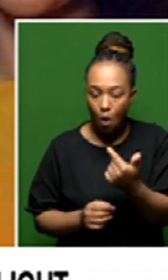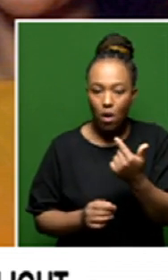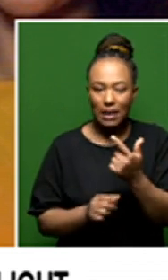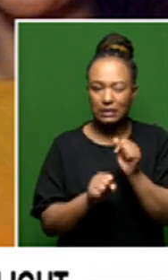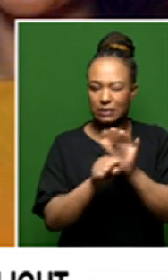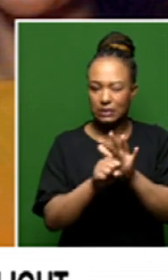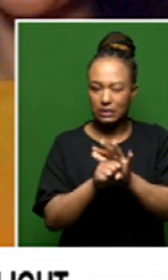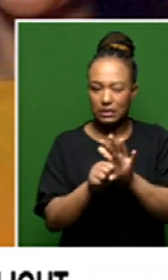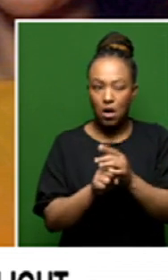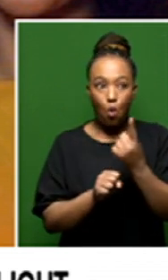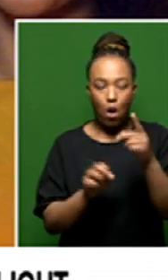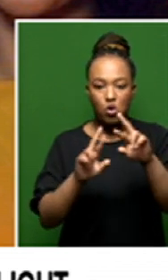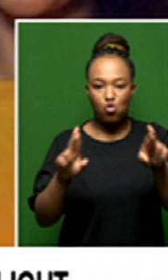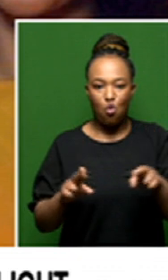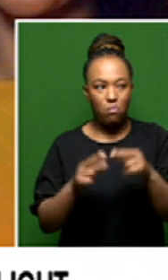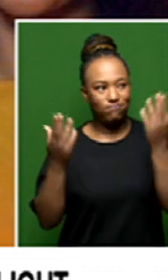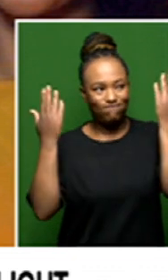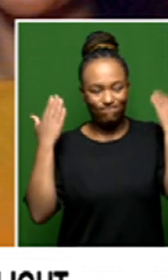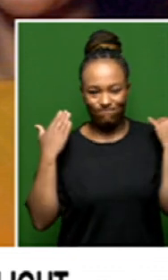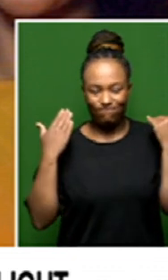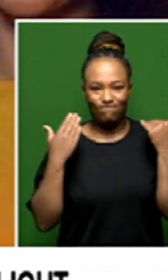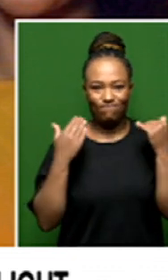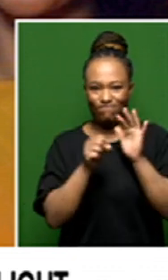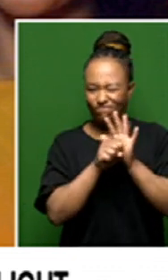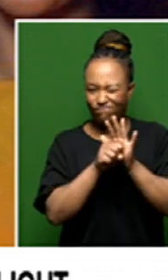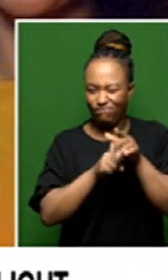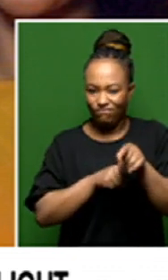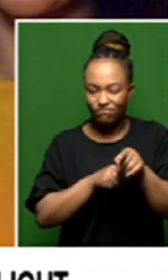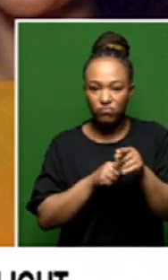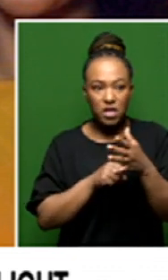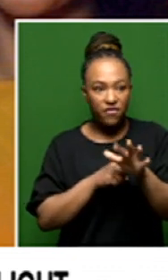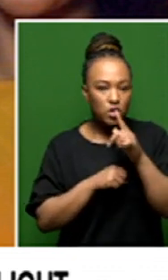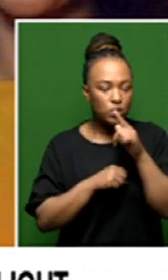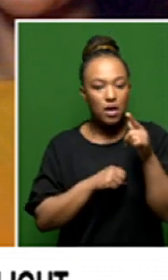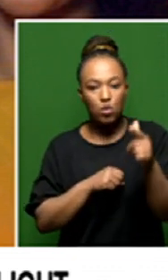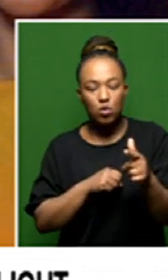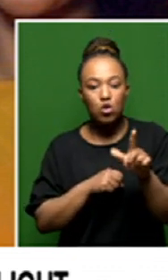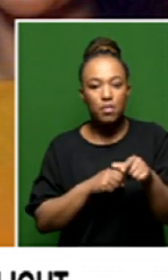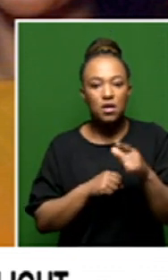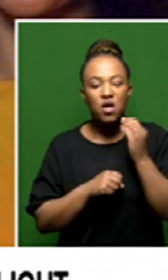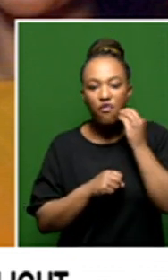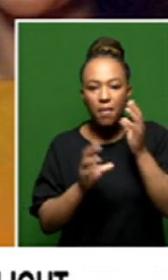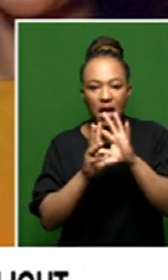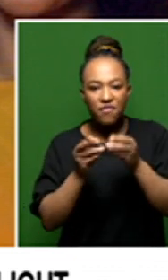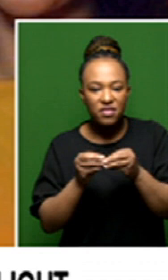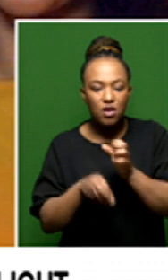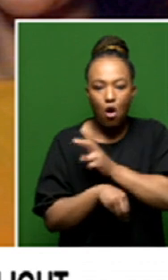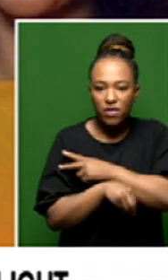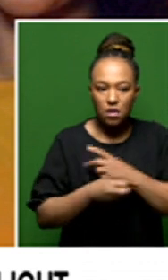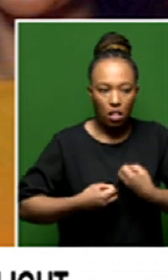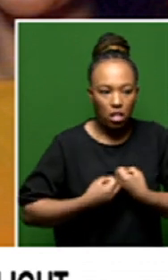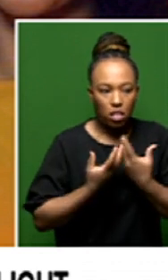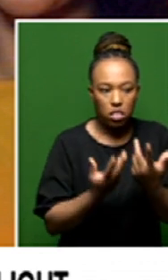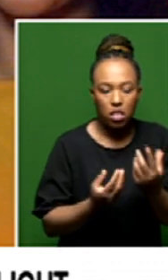jam-packed into one big room, and then, you are told to share your details with the officials.